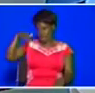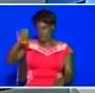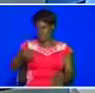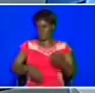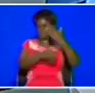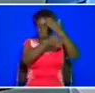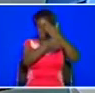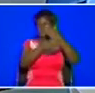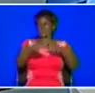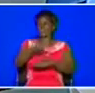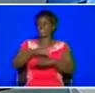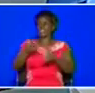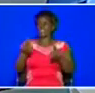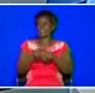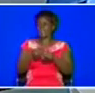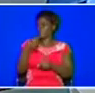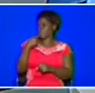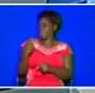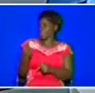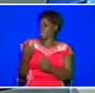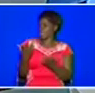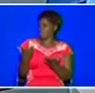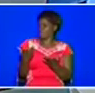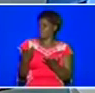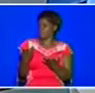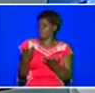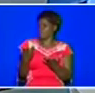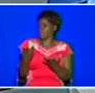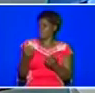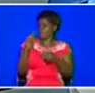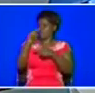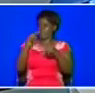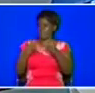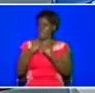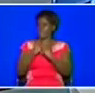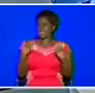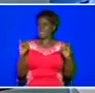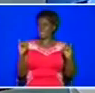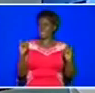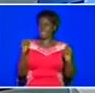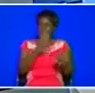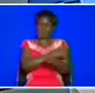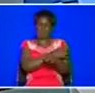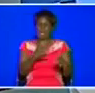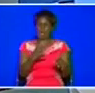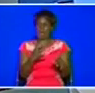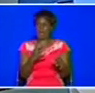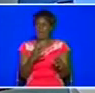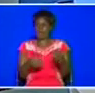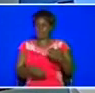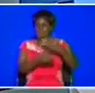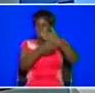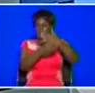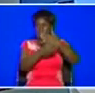to the national grid. They also made a claim about the proportion of clean energy they have added to the grid